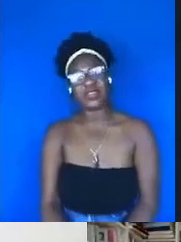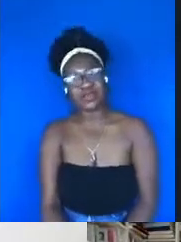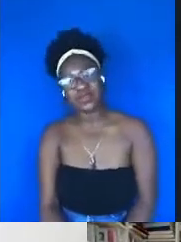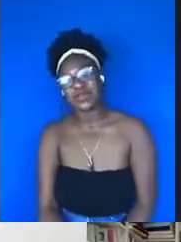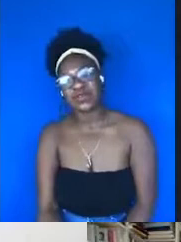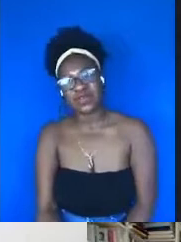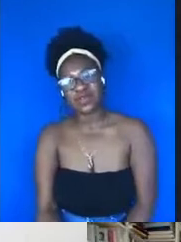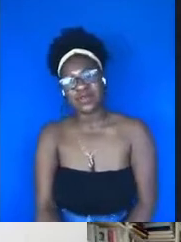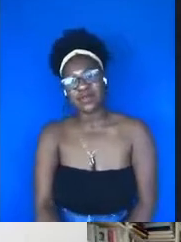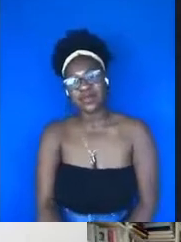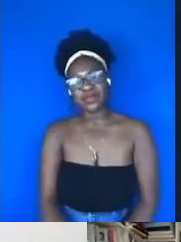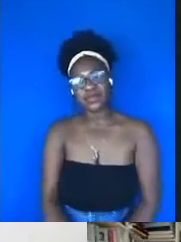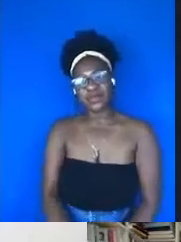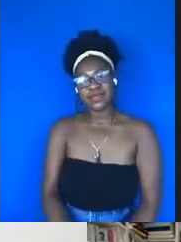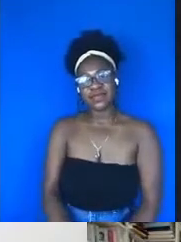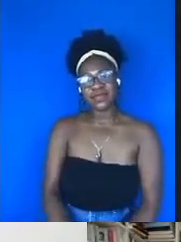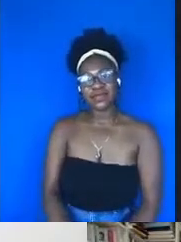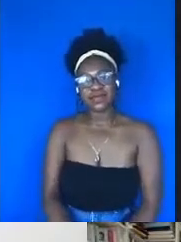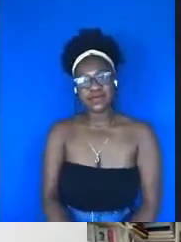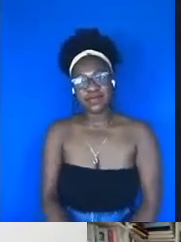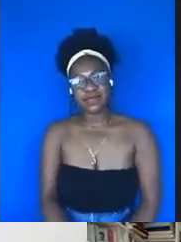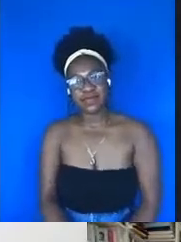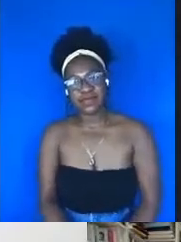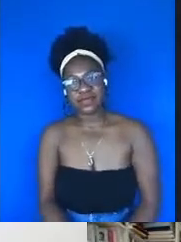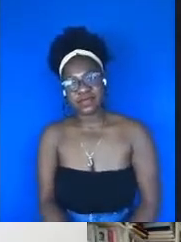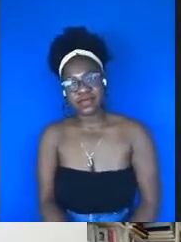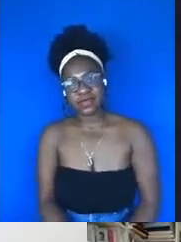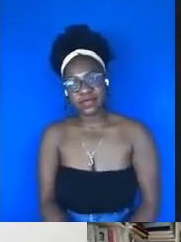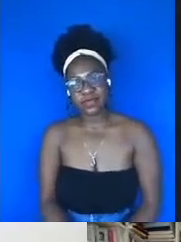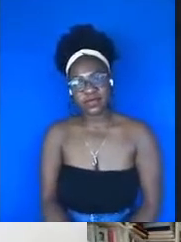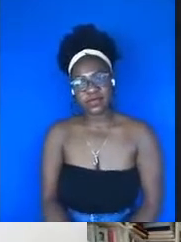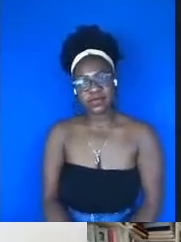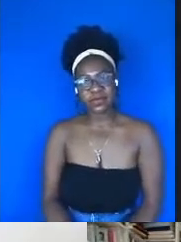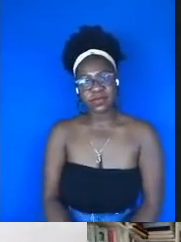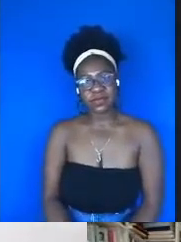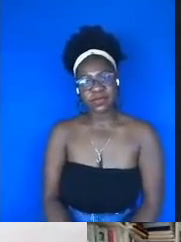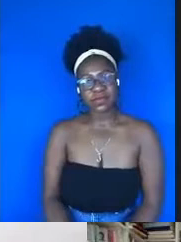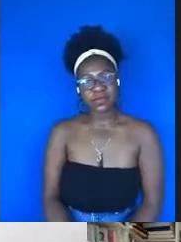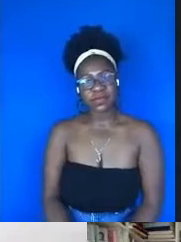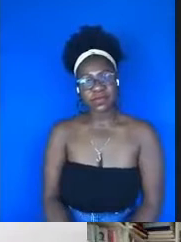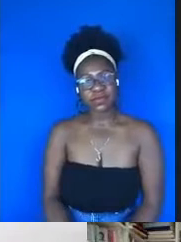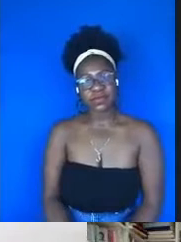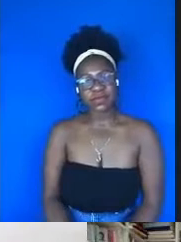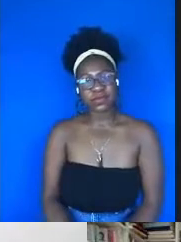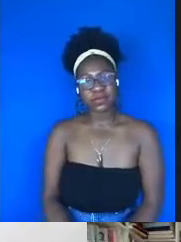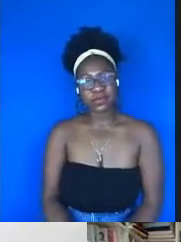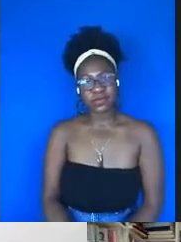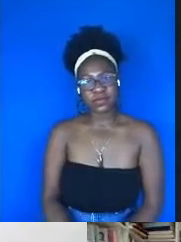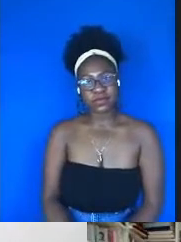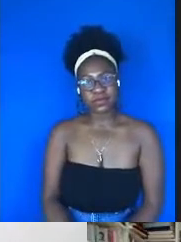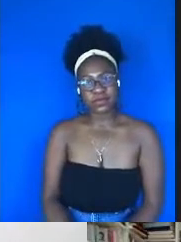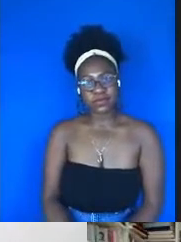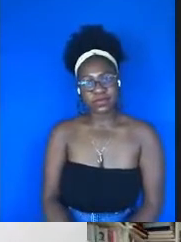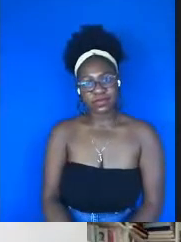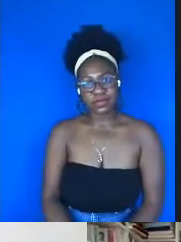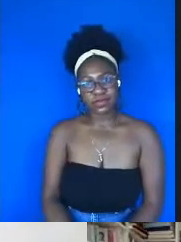and make them real? Which means making, in Shakespeare's time, he had women, men playing women. So maybe that's why all of his